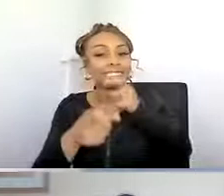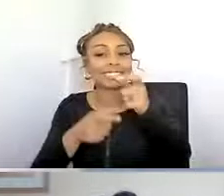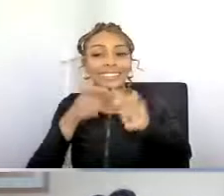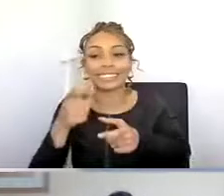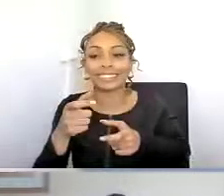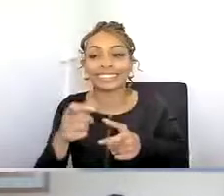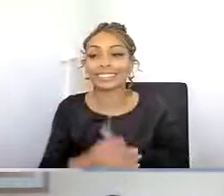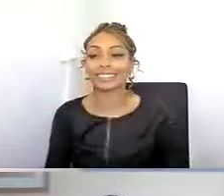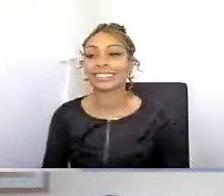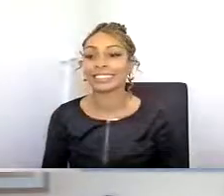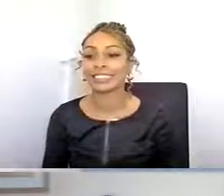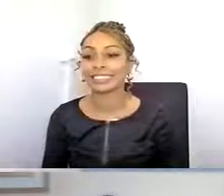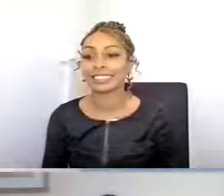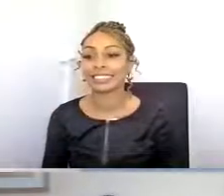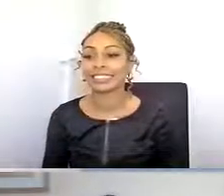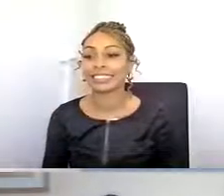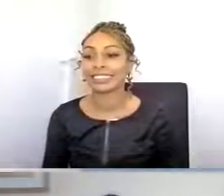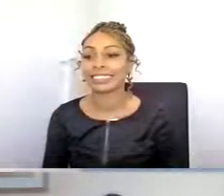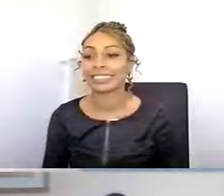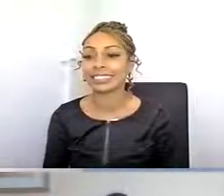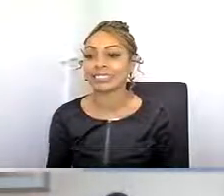He didn't seem to be doing any work.